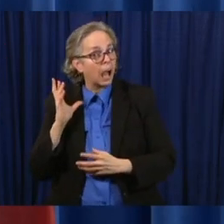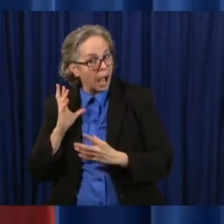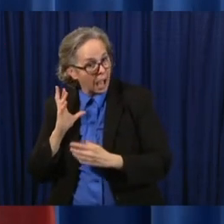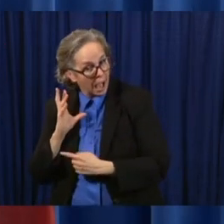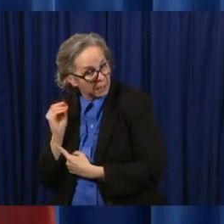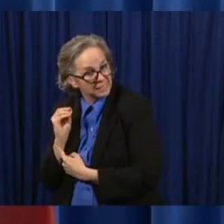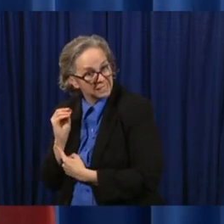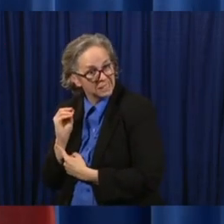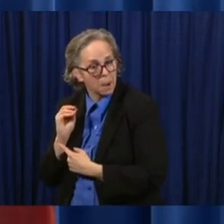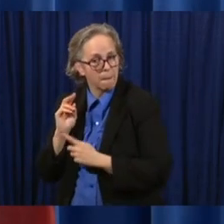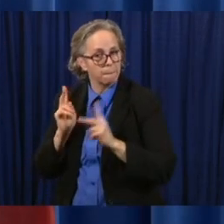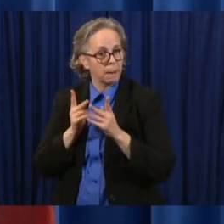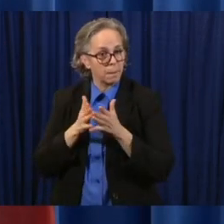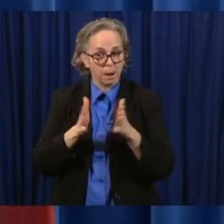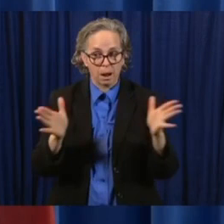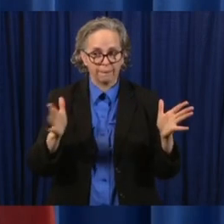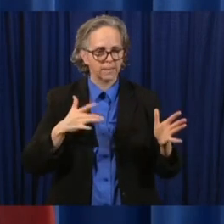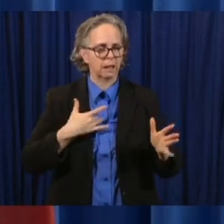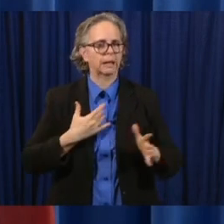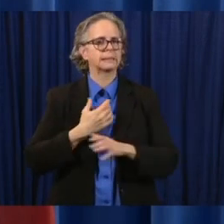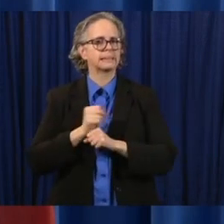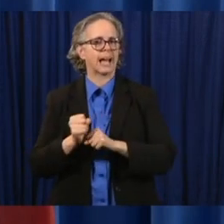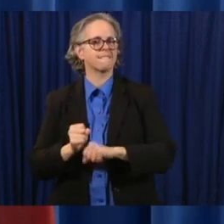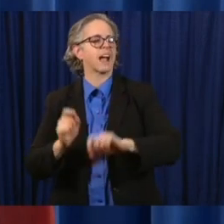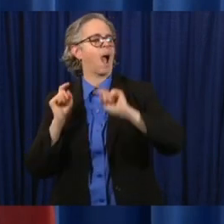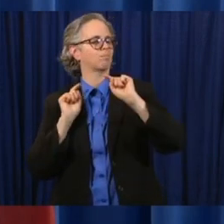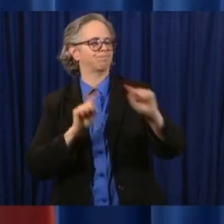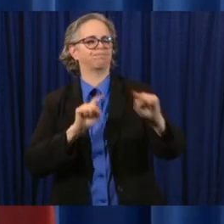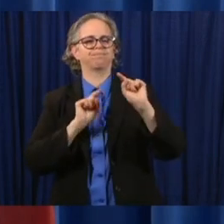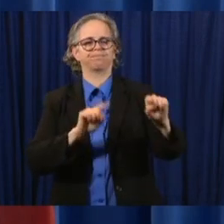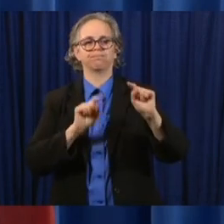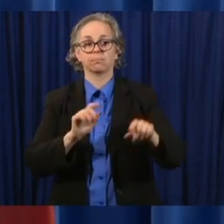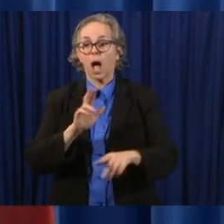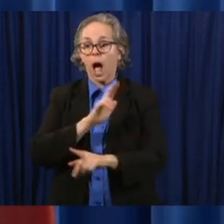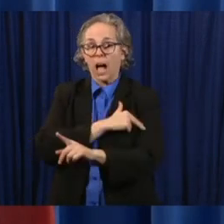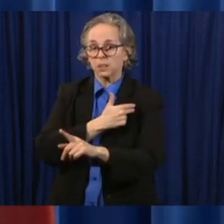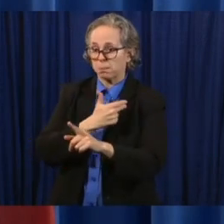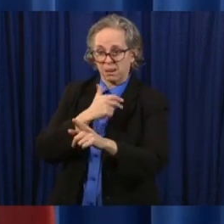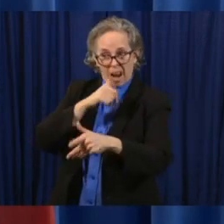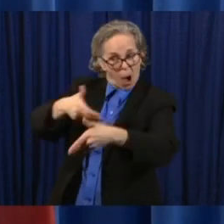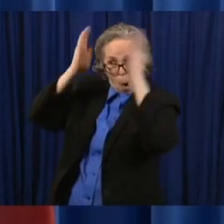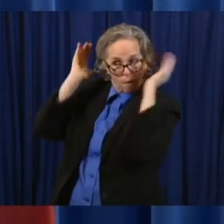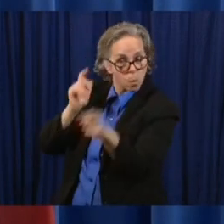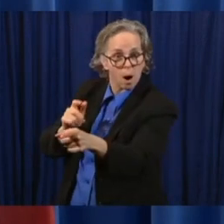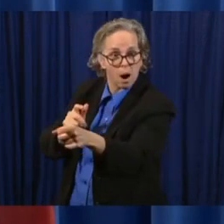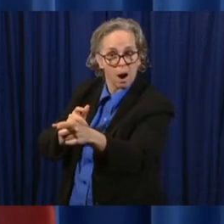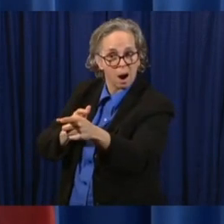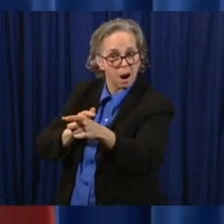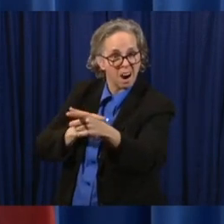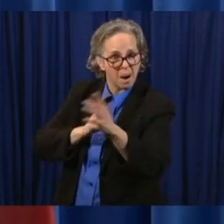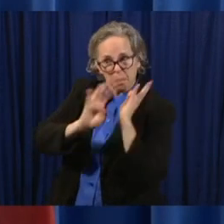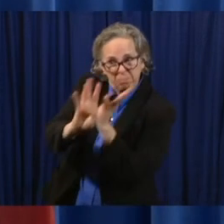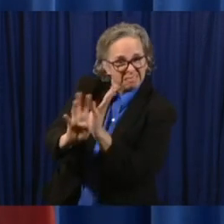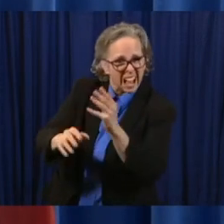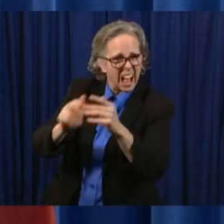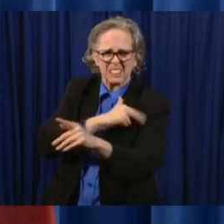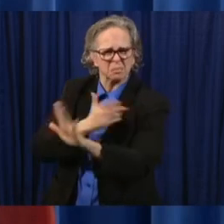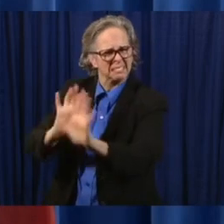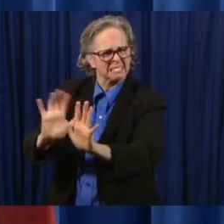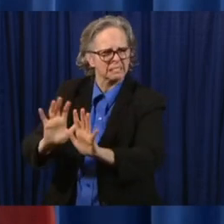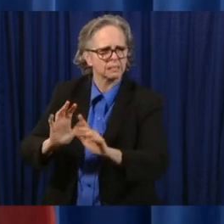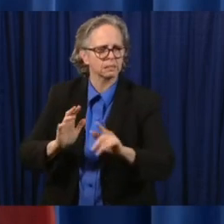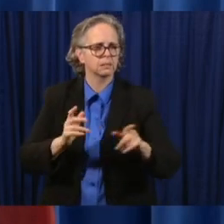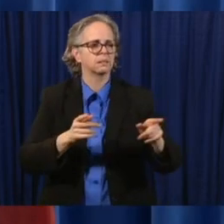we have to shut them down again. That is not the way we want. Businesses have told me if I go back in and open